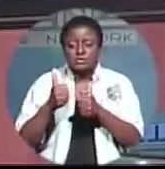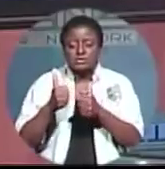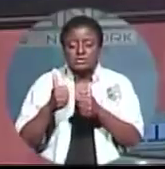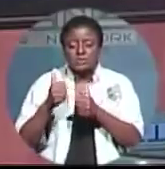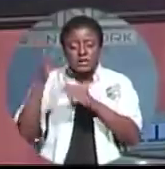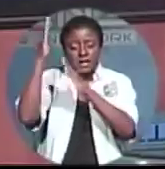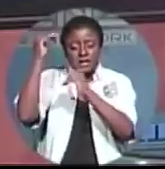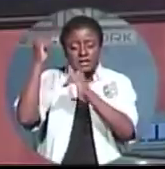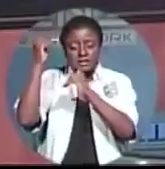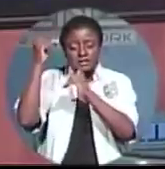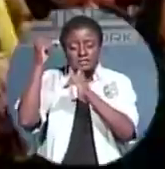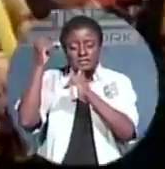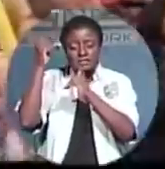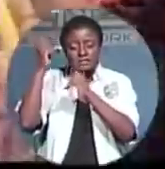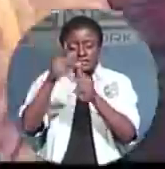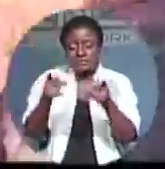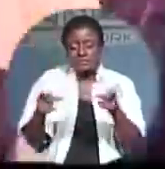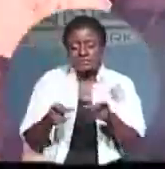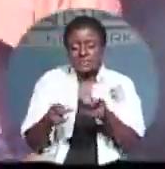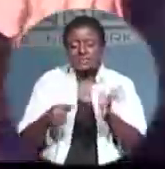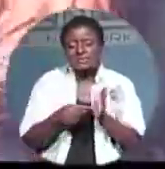spectacle.